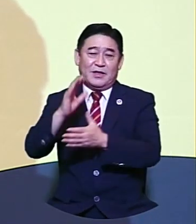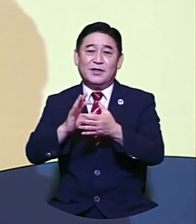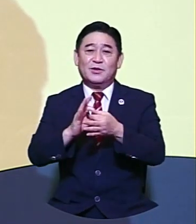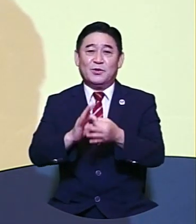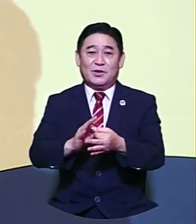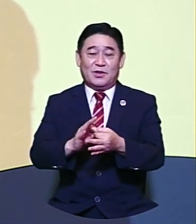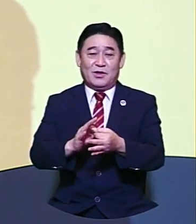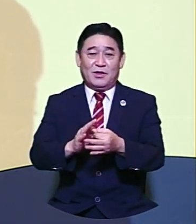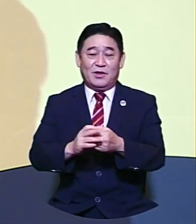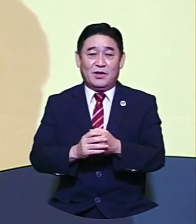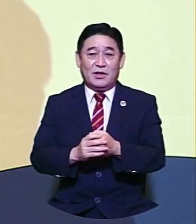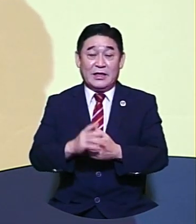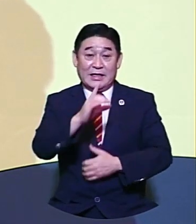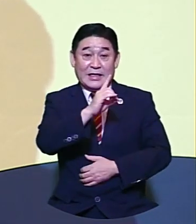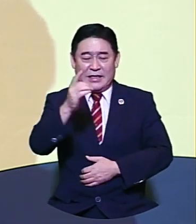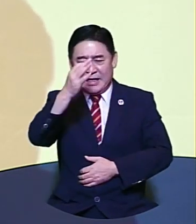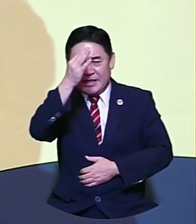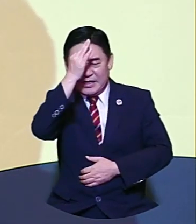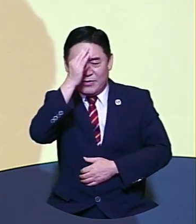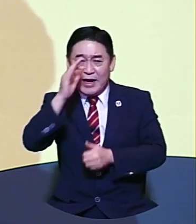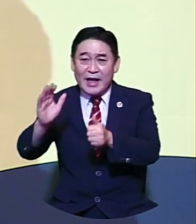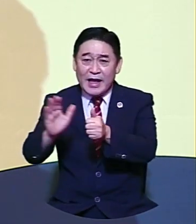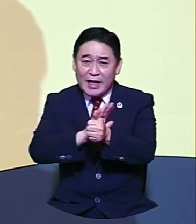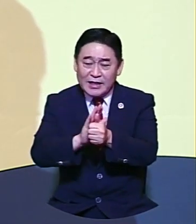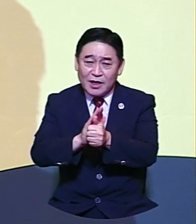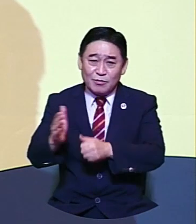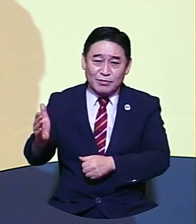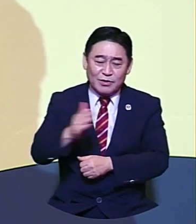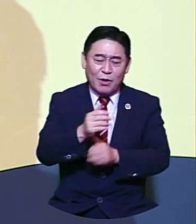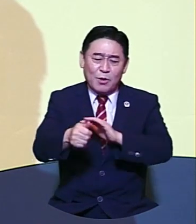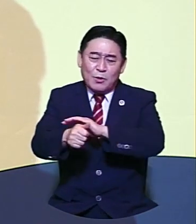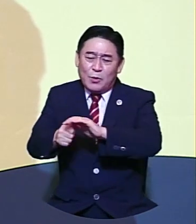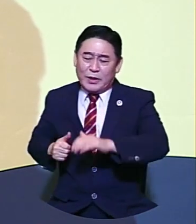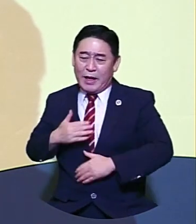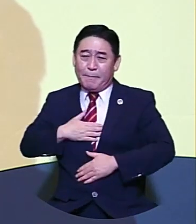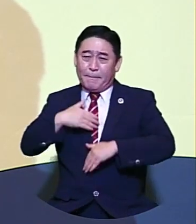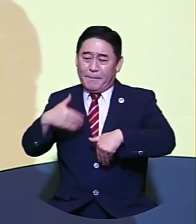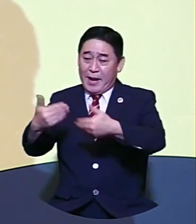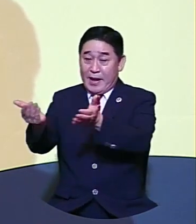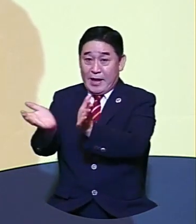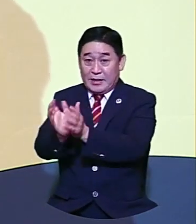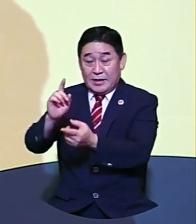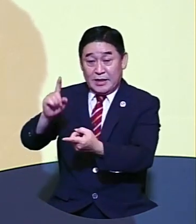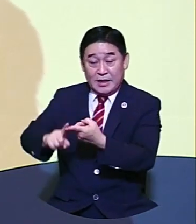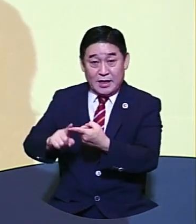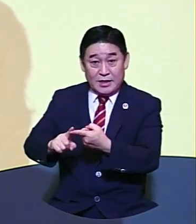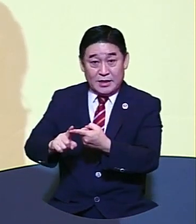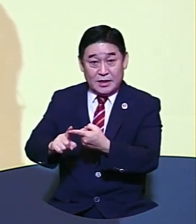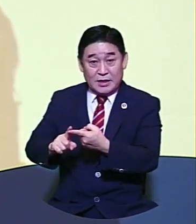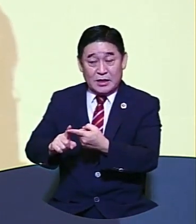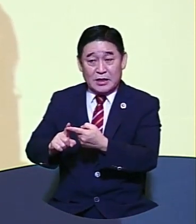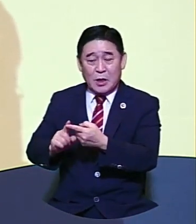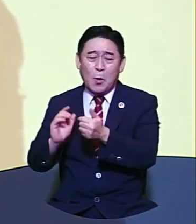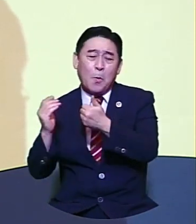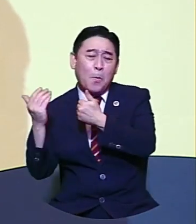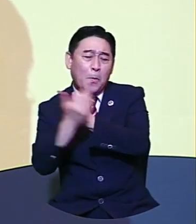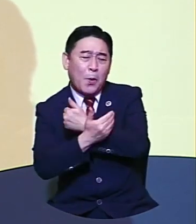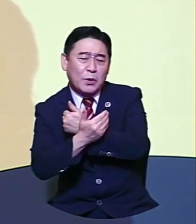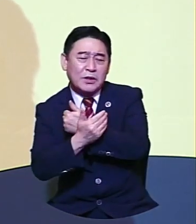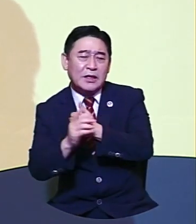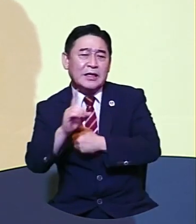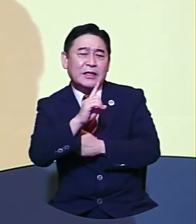USAID, have made a presentation that emphasizes the importance of achieving digital transformation that